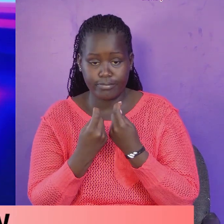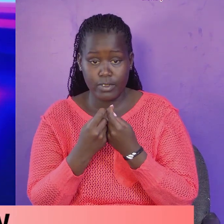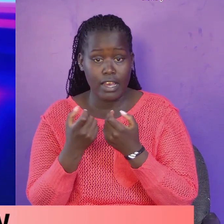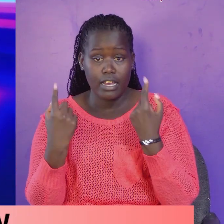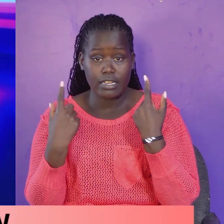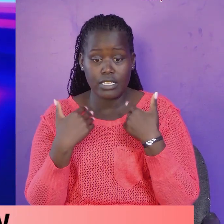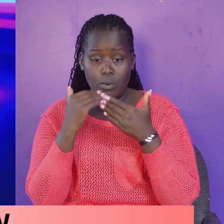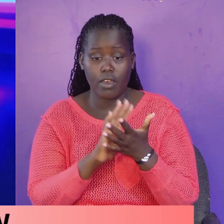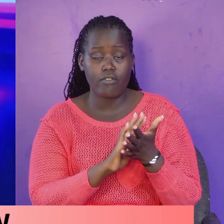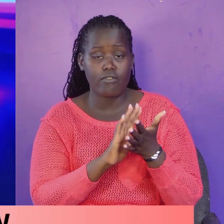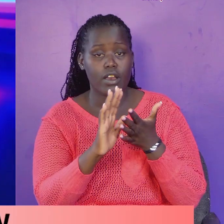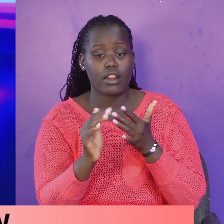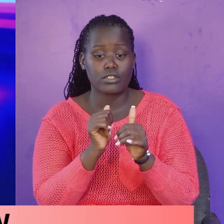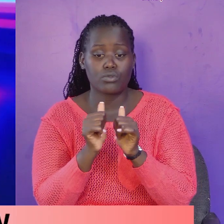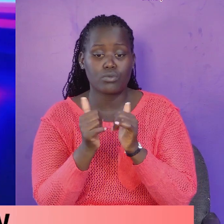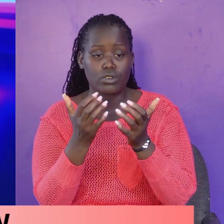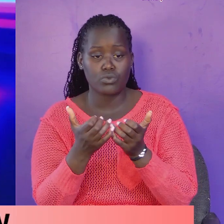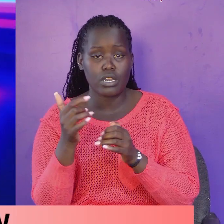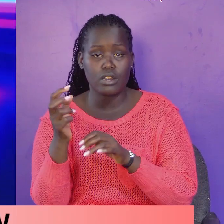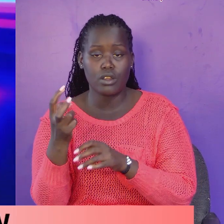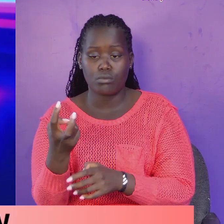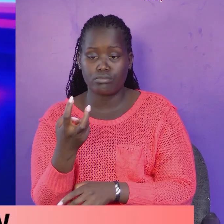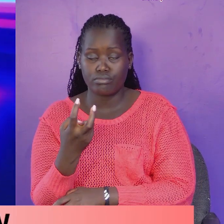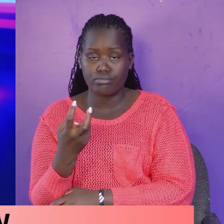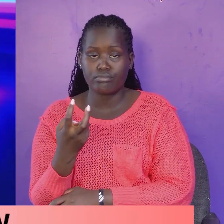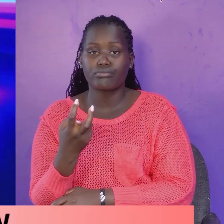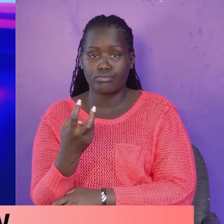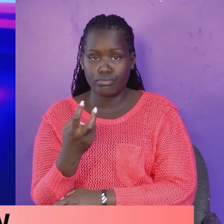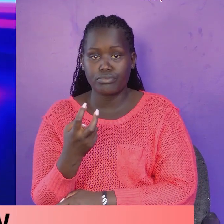highlights that we need to watch.